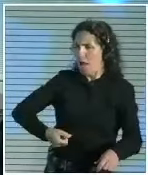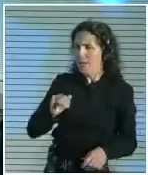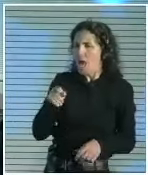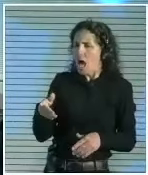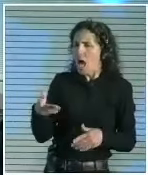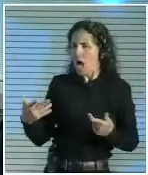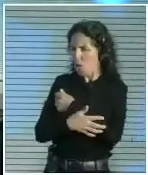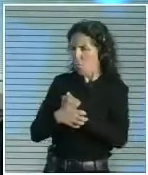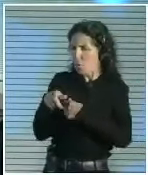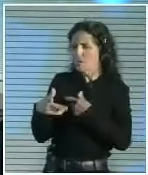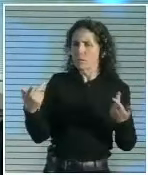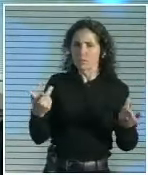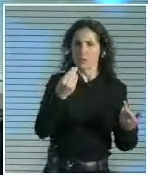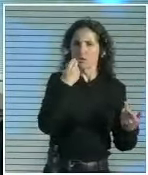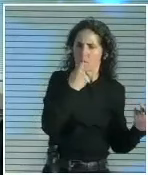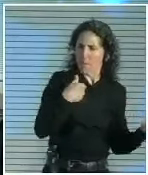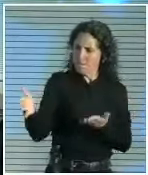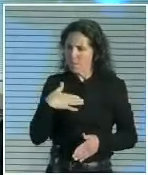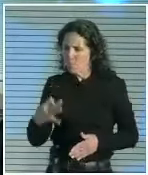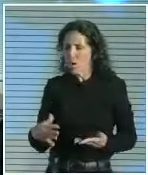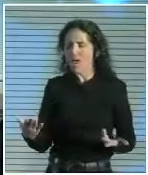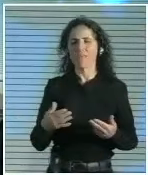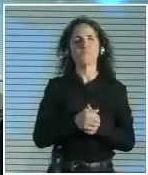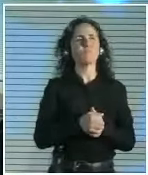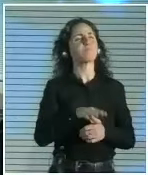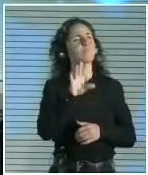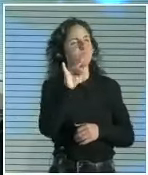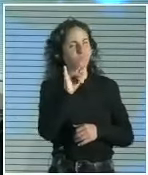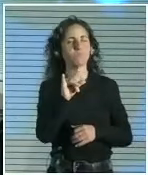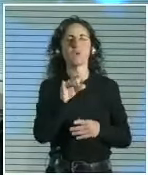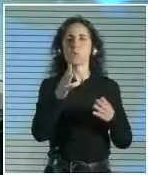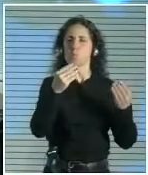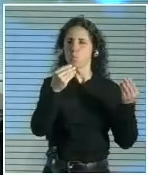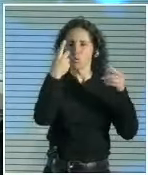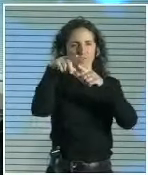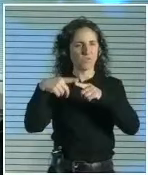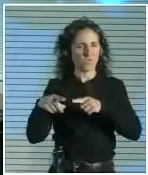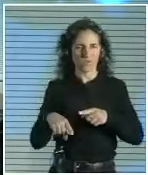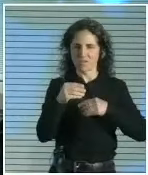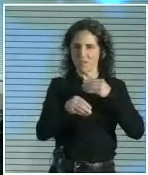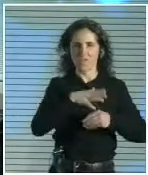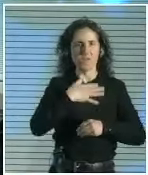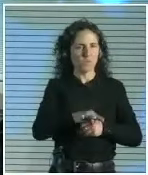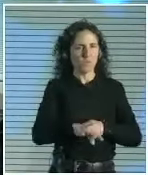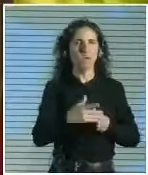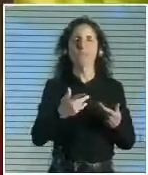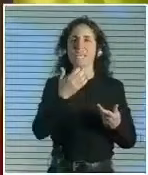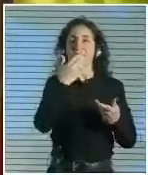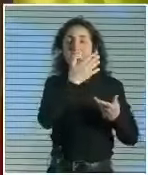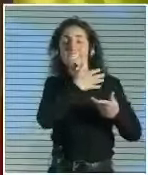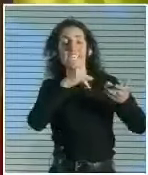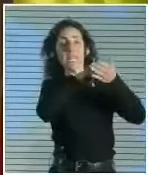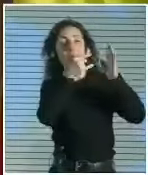And if your destination is thinking about a holistic food sustainability plan, we'd love to keep having the conversation. Absolutely. I think it's a